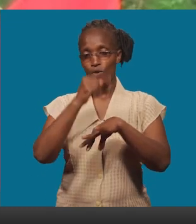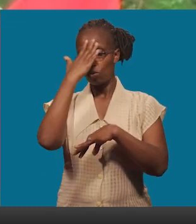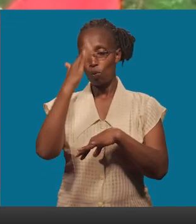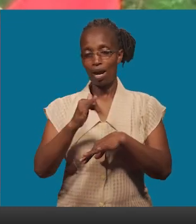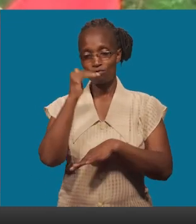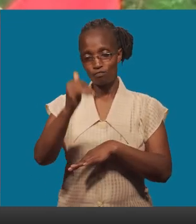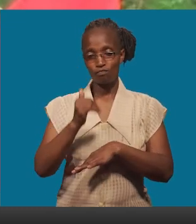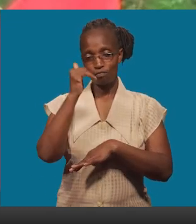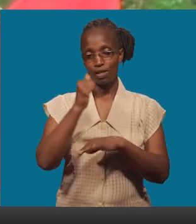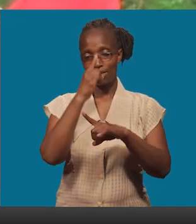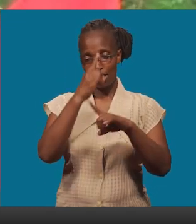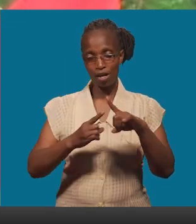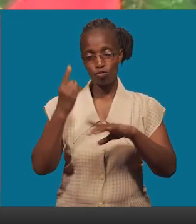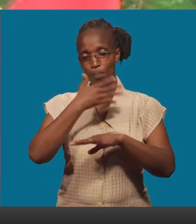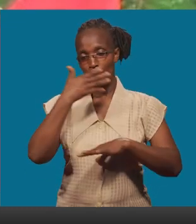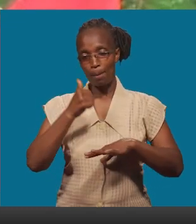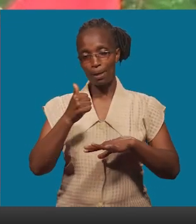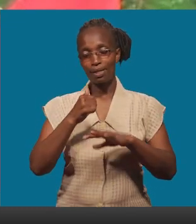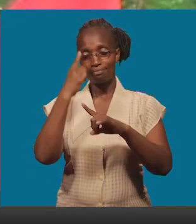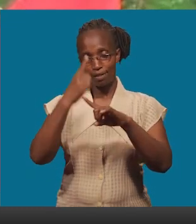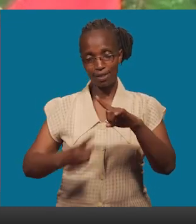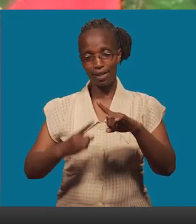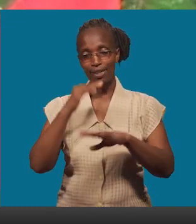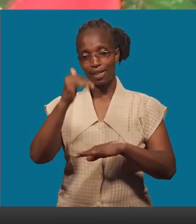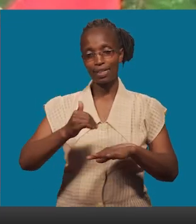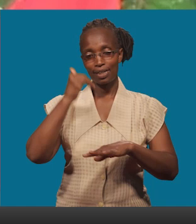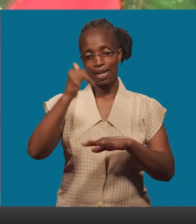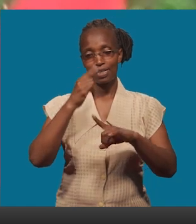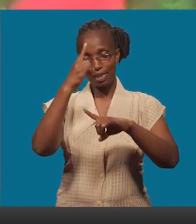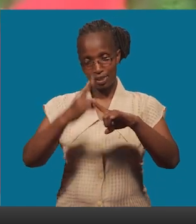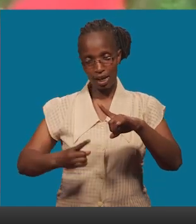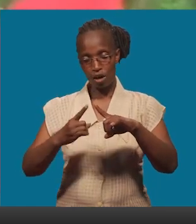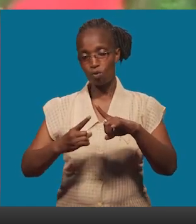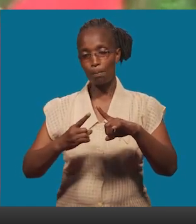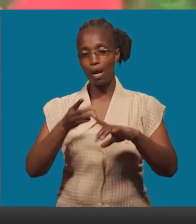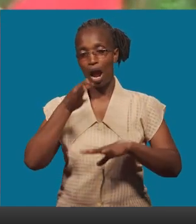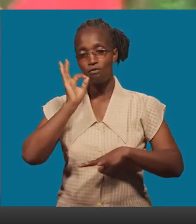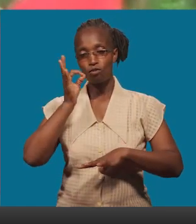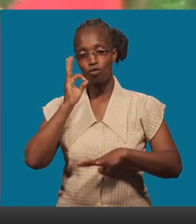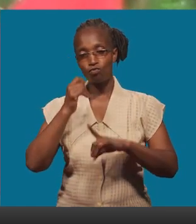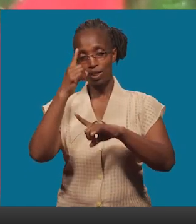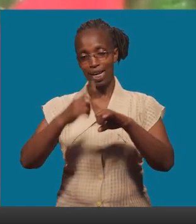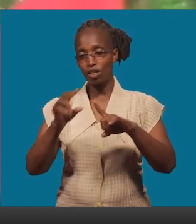so that next year will be a better year. Next year will be a